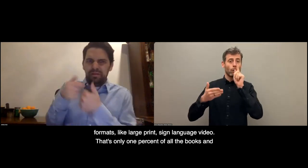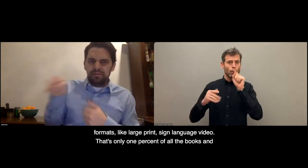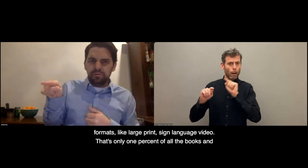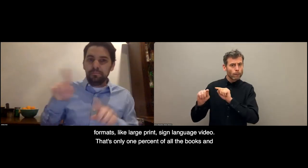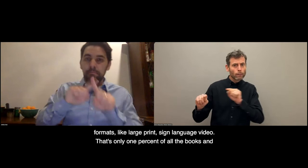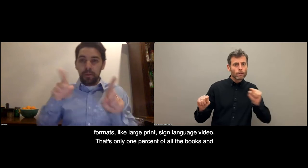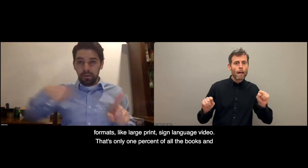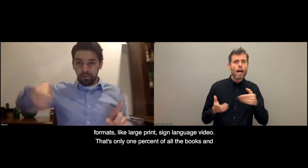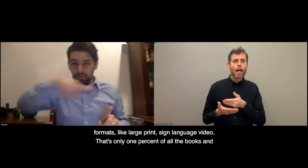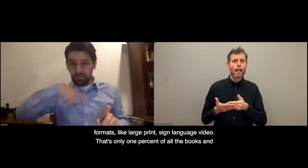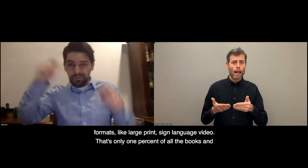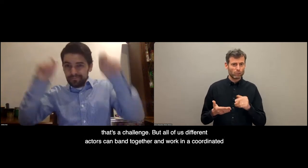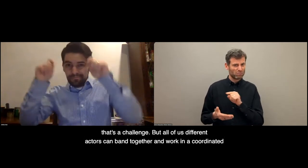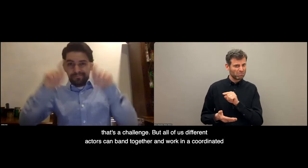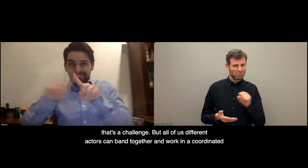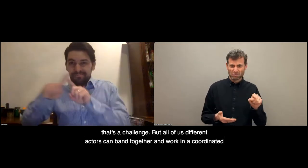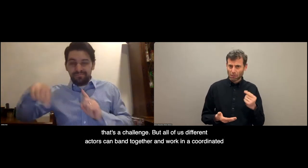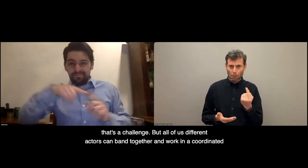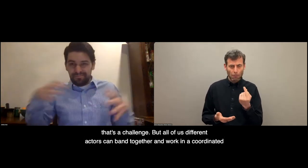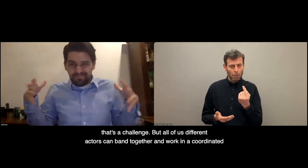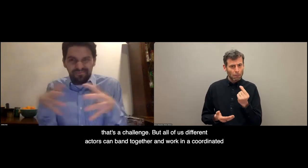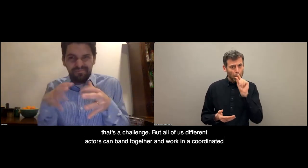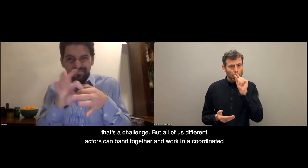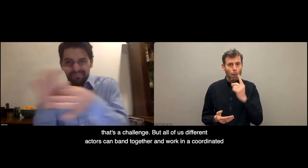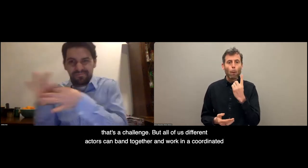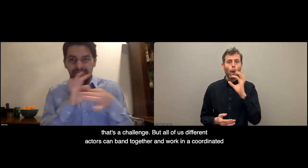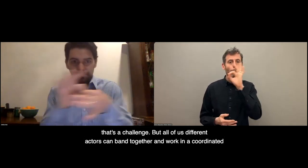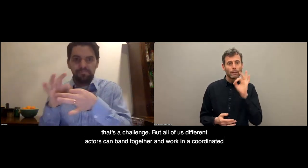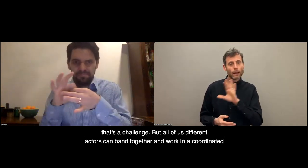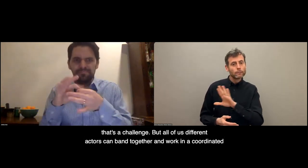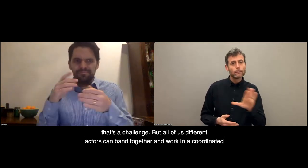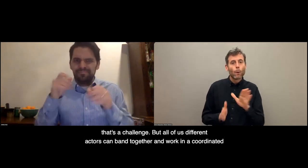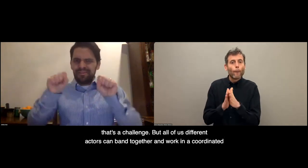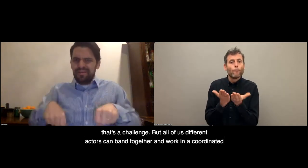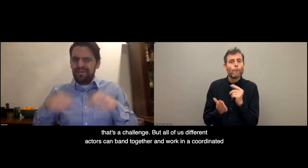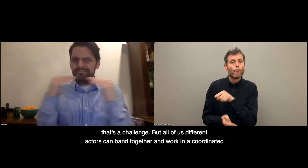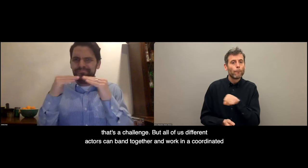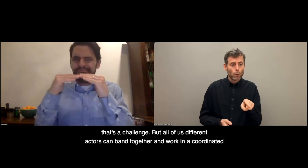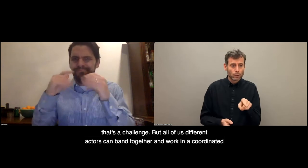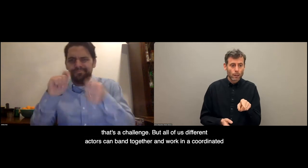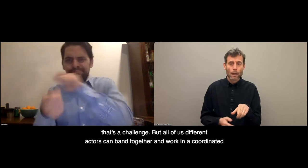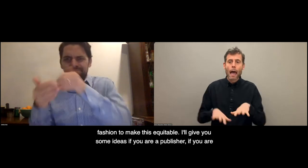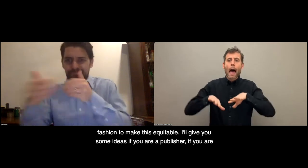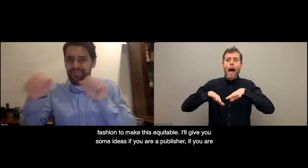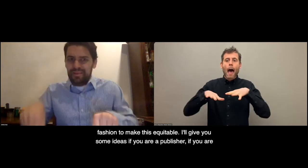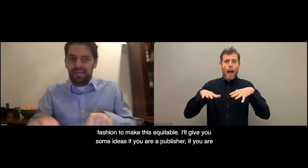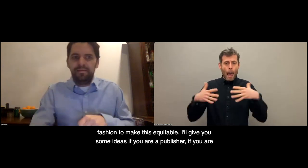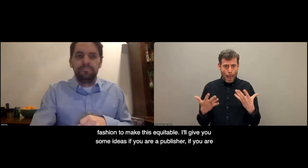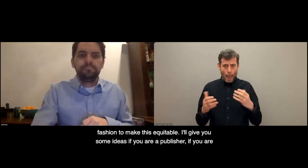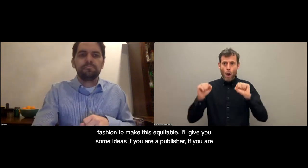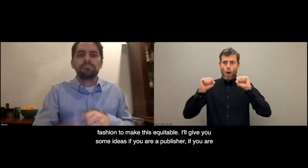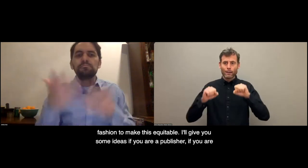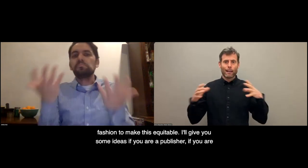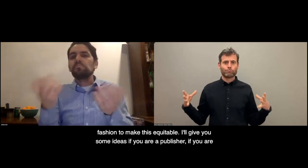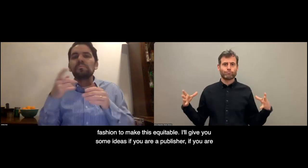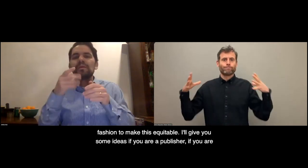That's only 1% of all the books, and that's a challenge. But all of us different actors can band together and work in a coordinated fashion